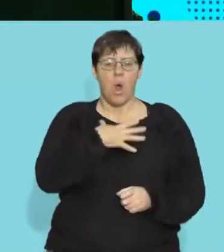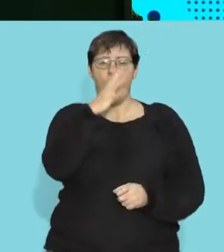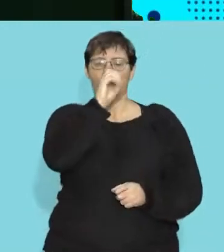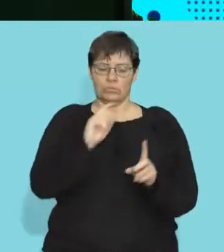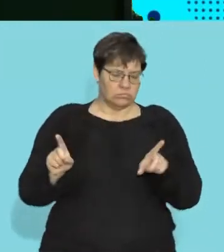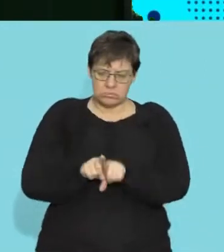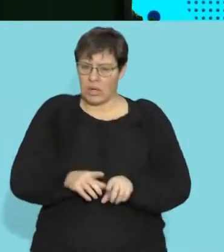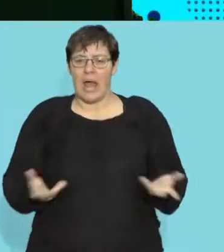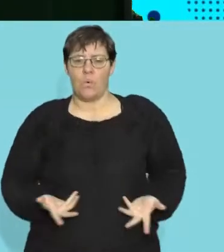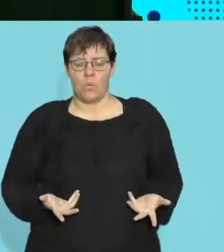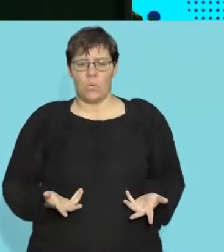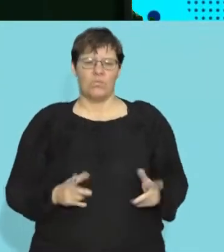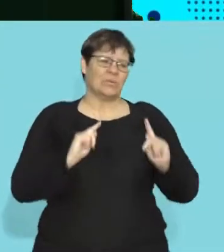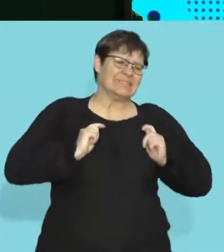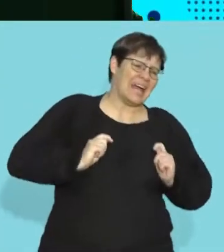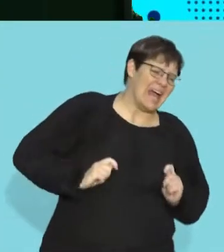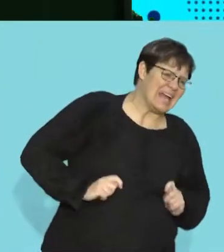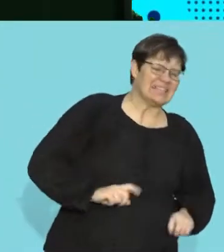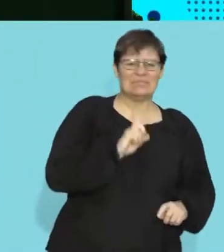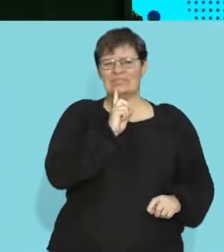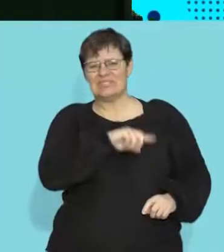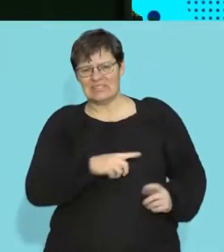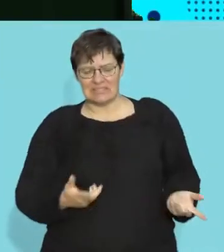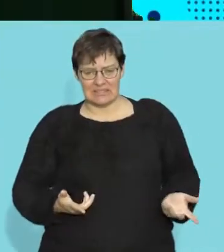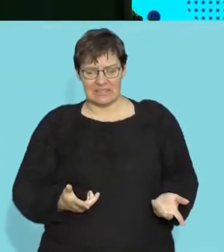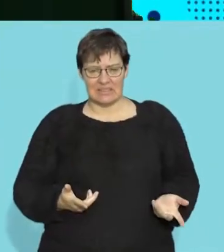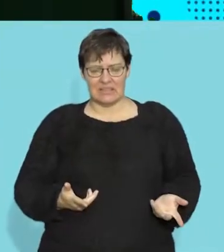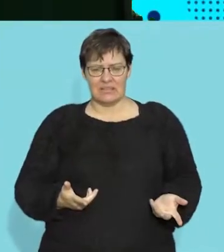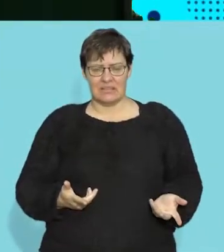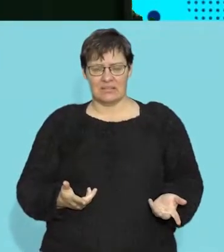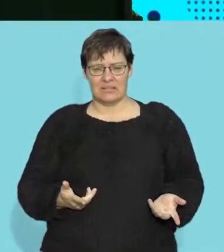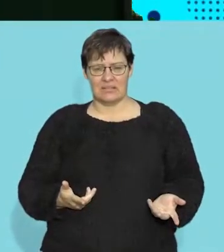oxygen in, you're tired, you're fatigued, all right? So